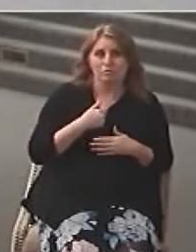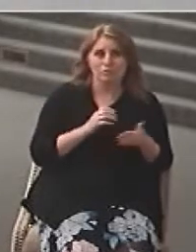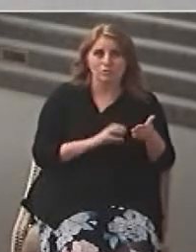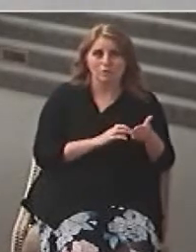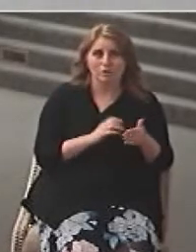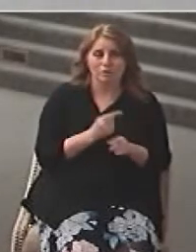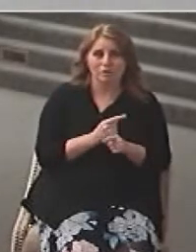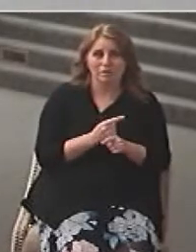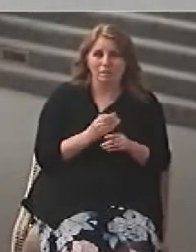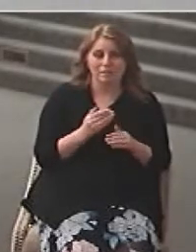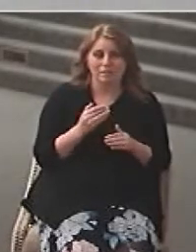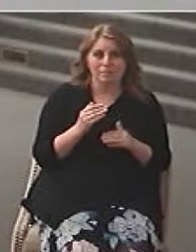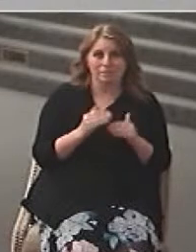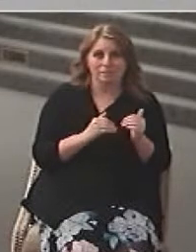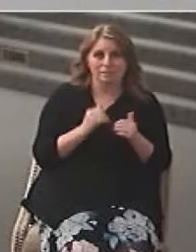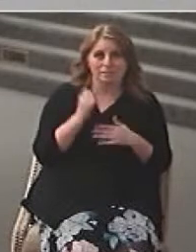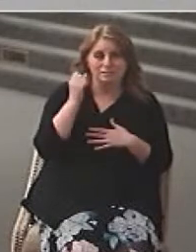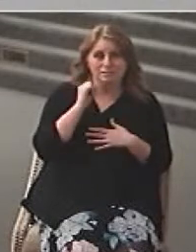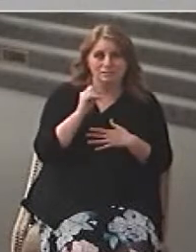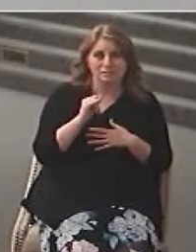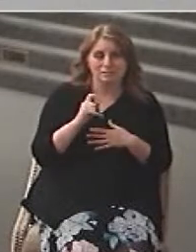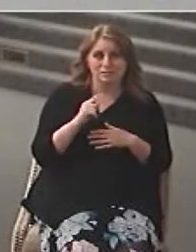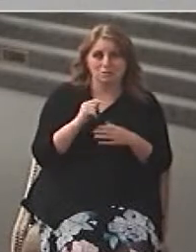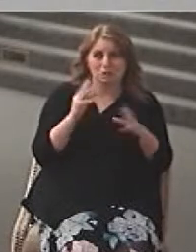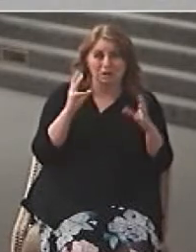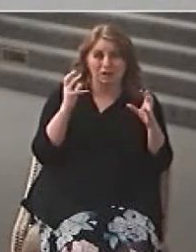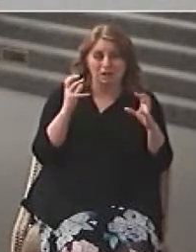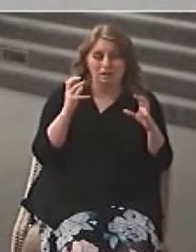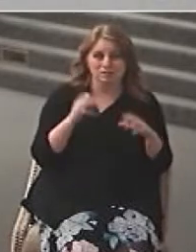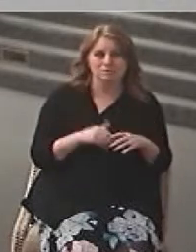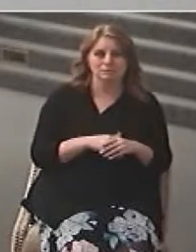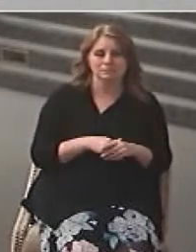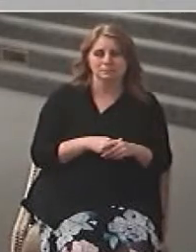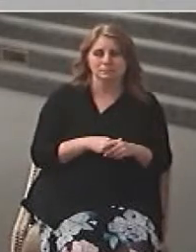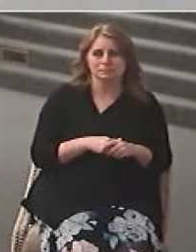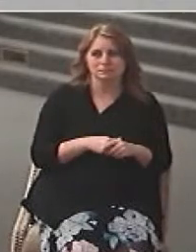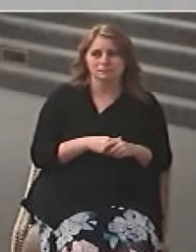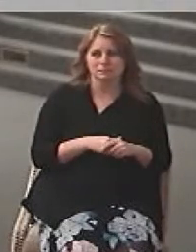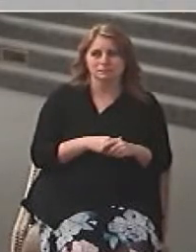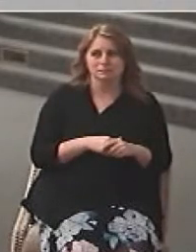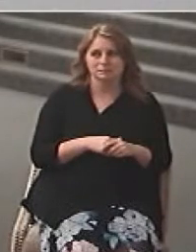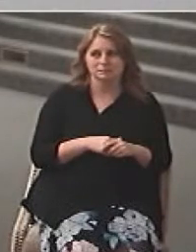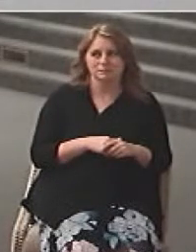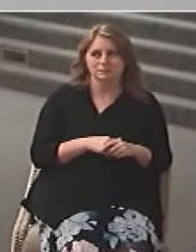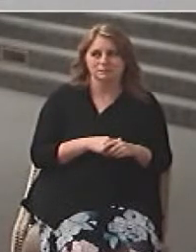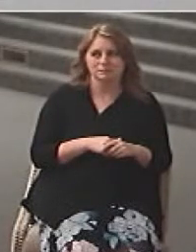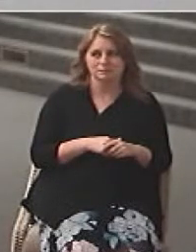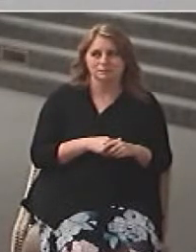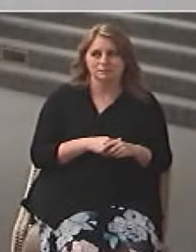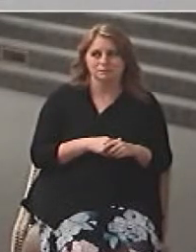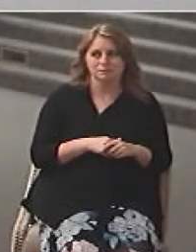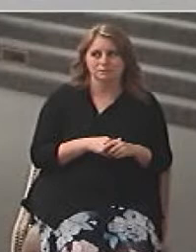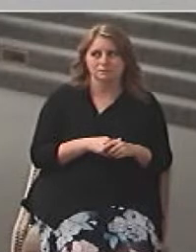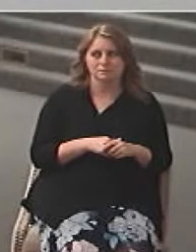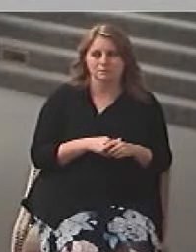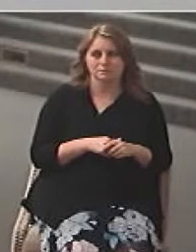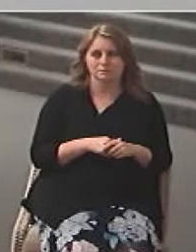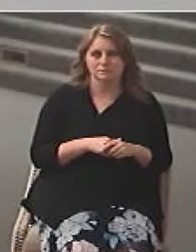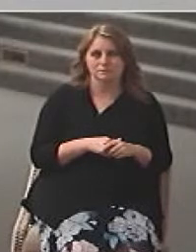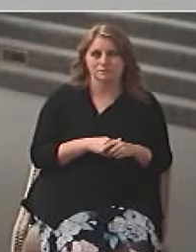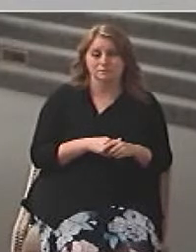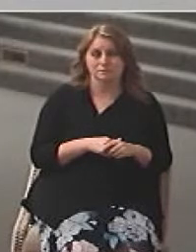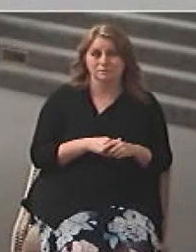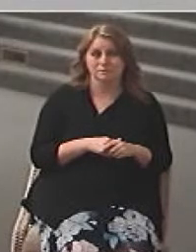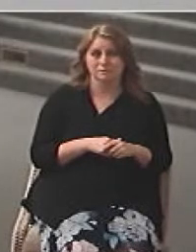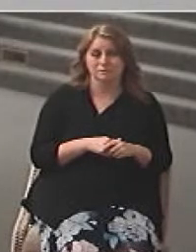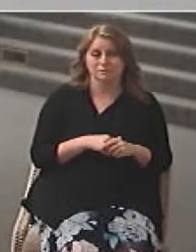out. Amen. Hallelujah for that, Brother Wesley. It's all right. It happens to the best of us. And these things are